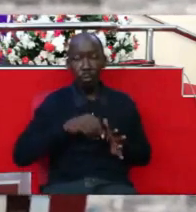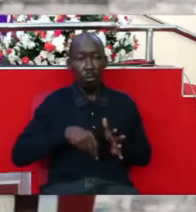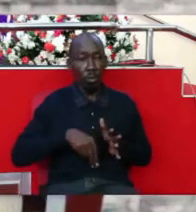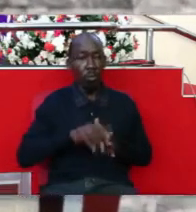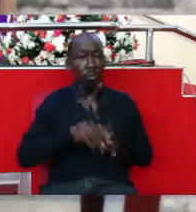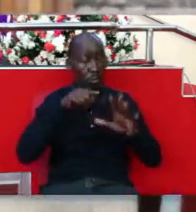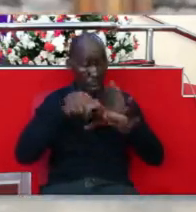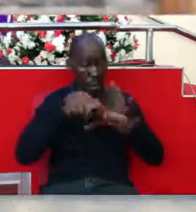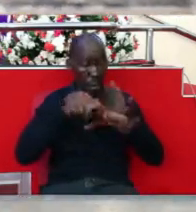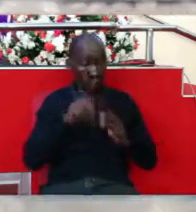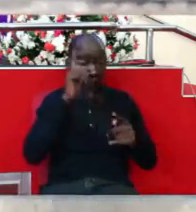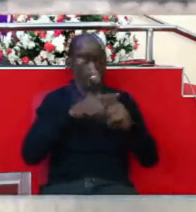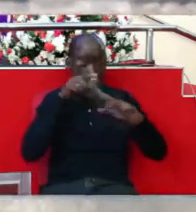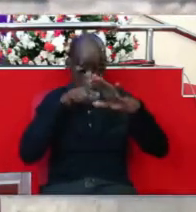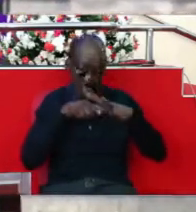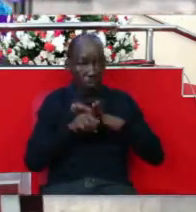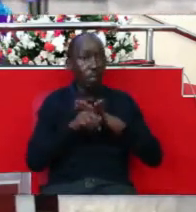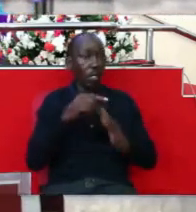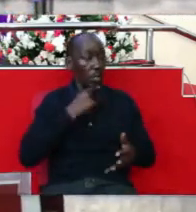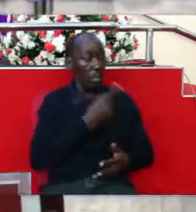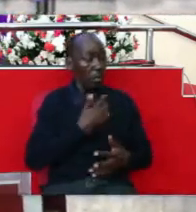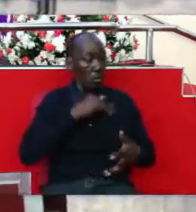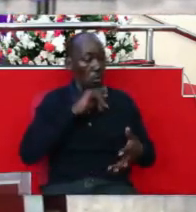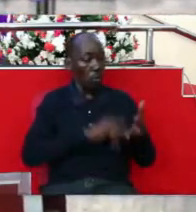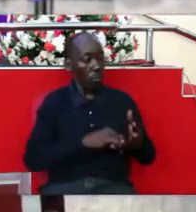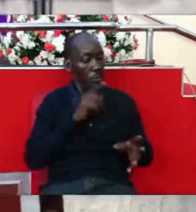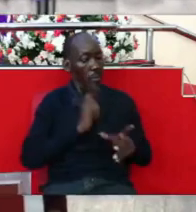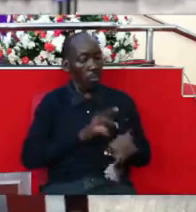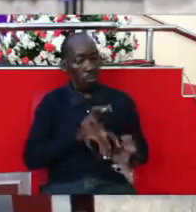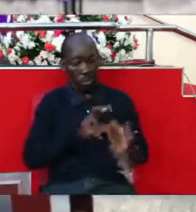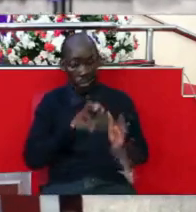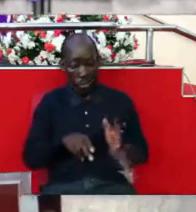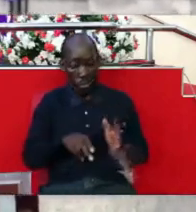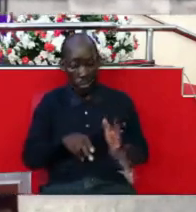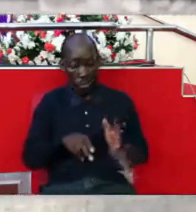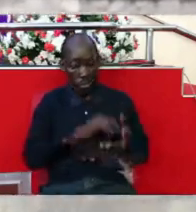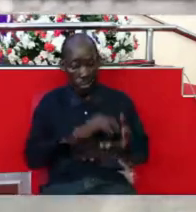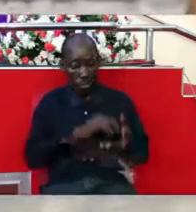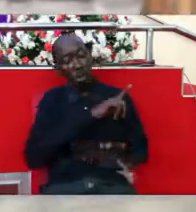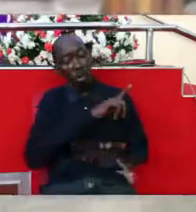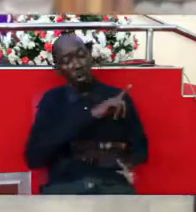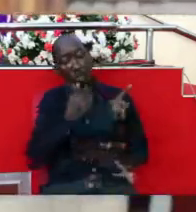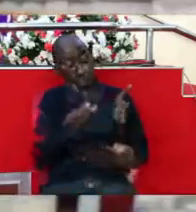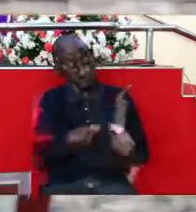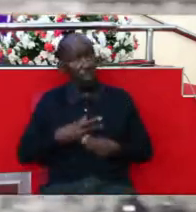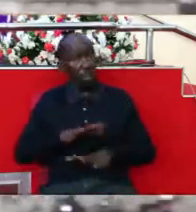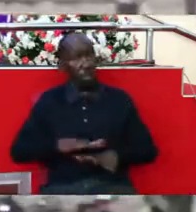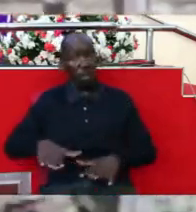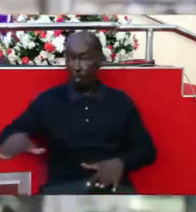And when we entered in, I told my wife, immediately we stepped the ground, I told my wife, the Lord wants to give us property